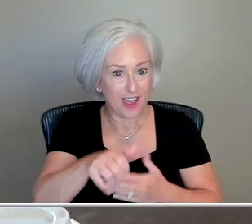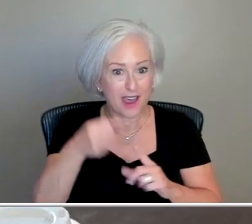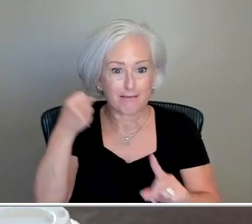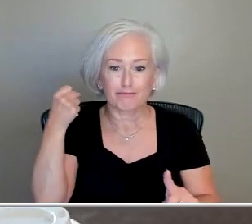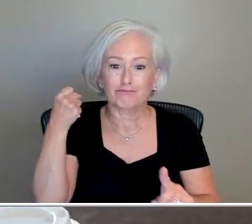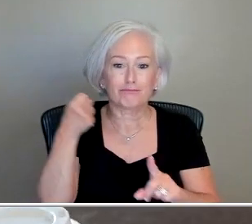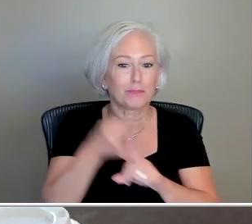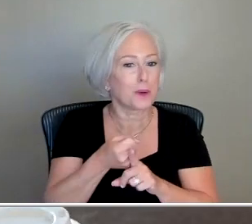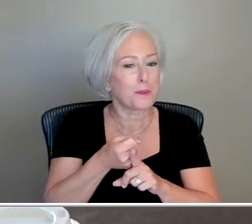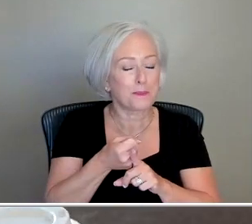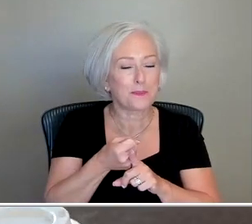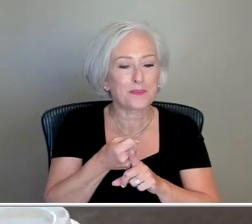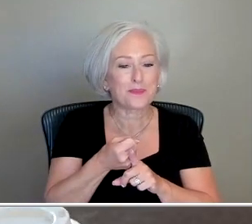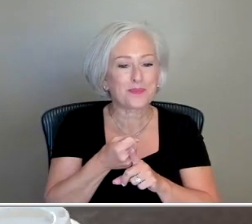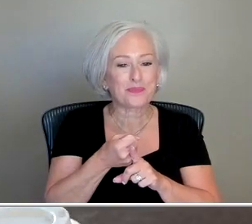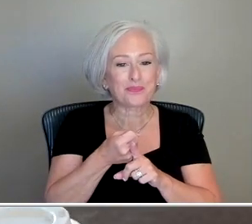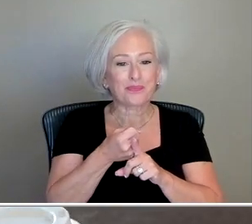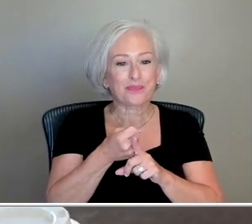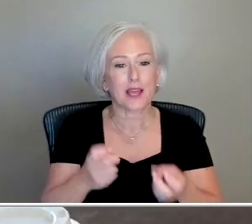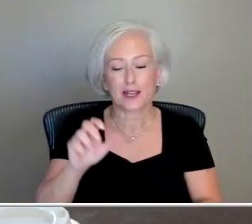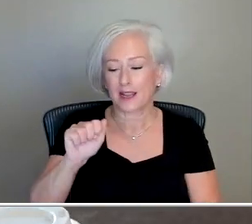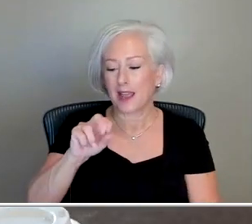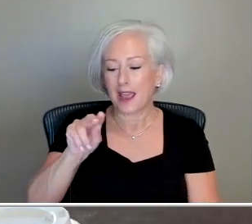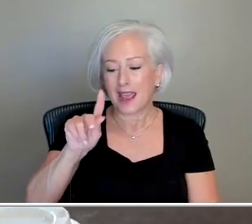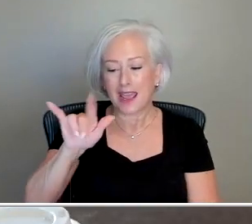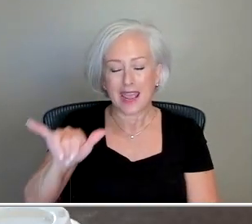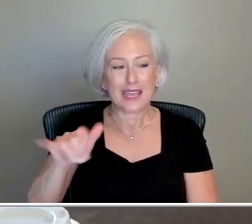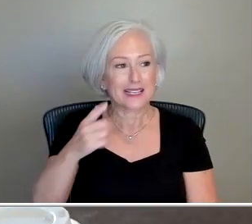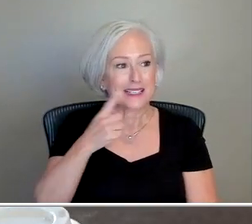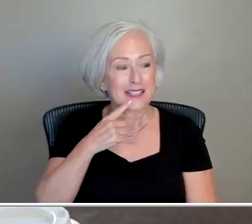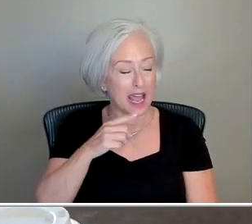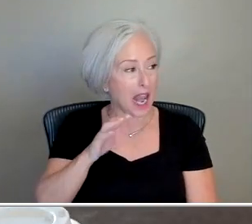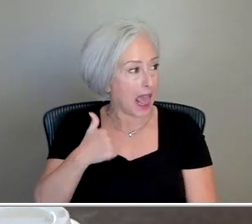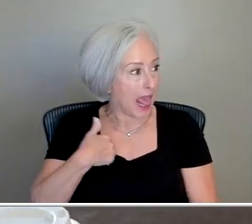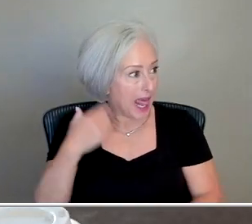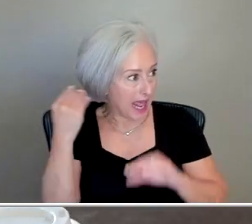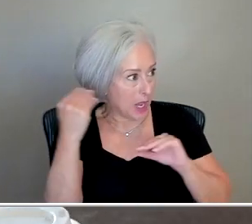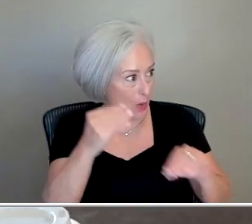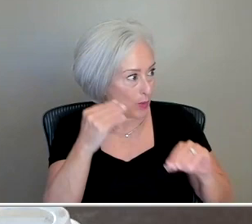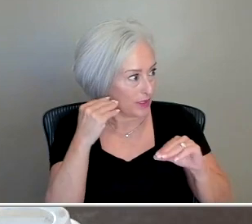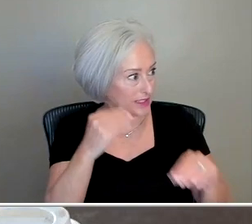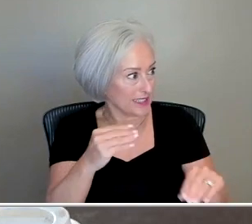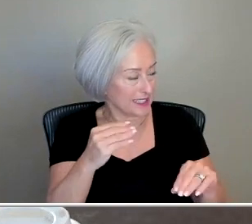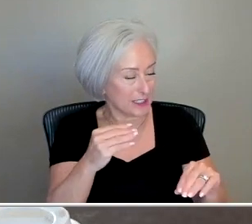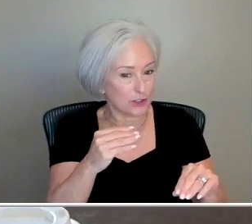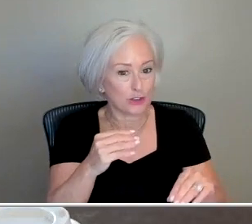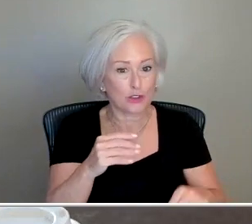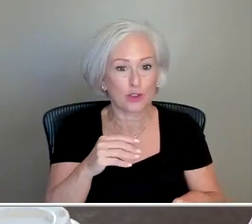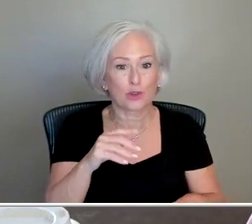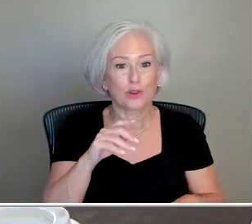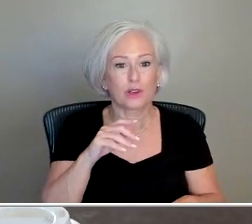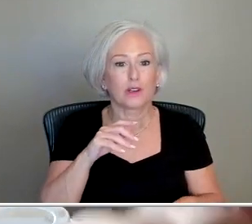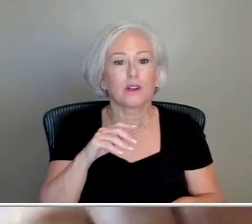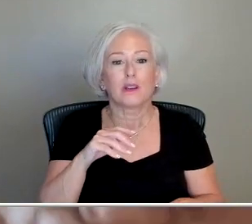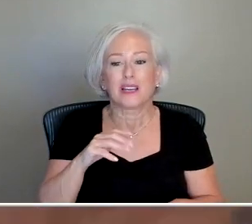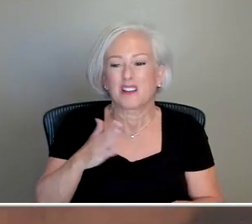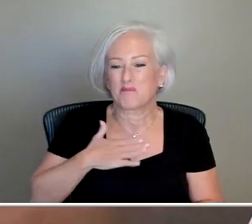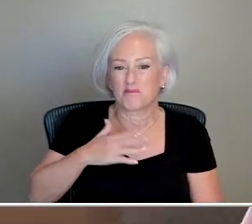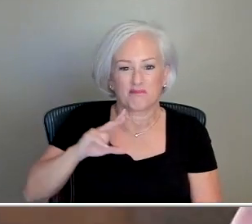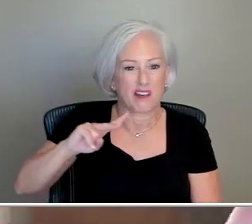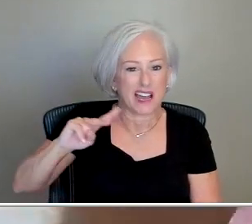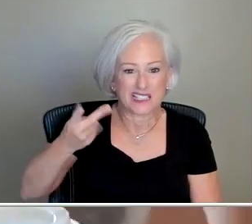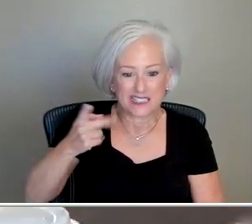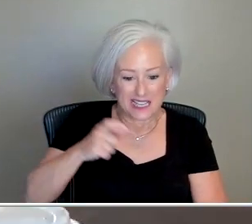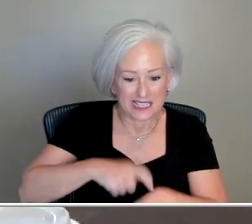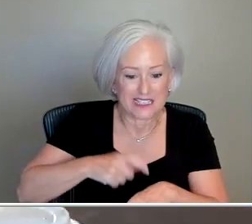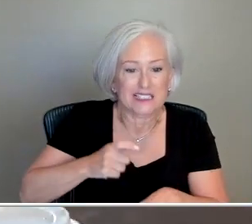went rollerblading. Andy said, hey, I'll teach you how to rollerblade. It's just my second time rollerblading, and we were in Shawnee. We came to these